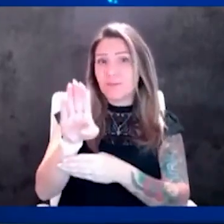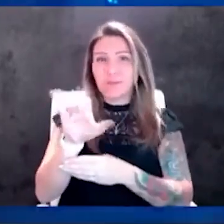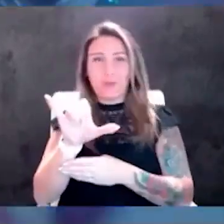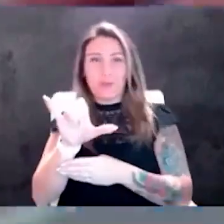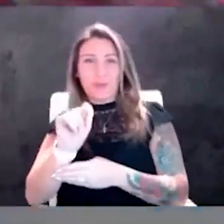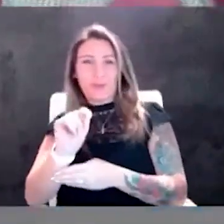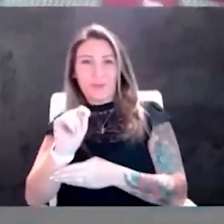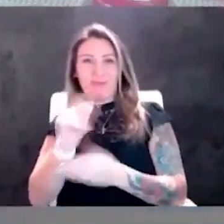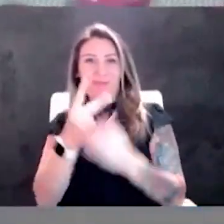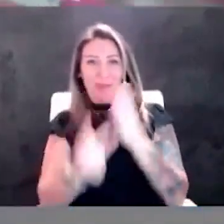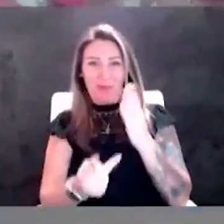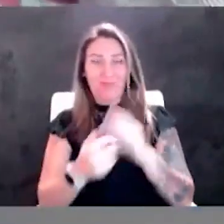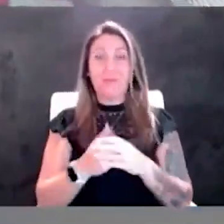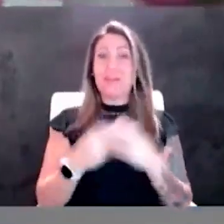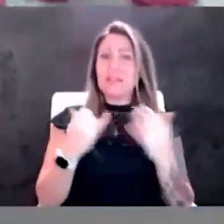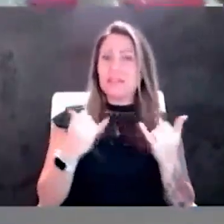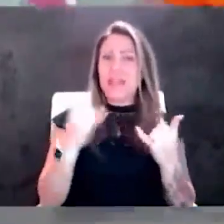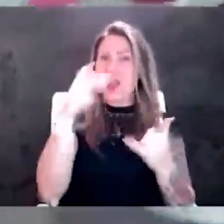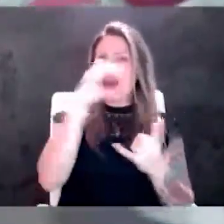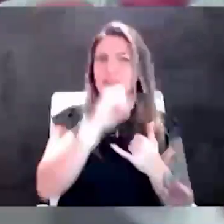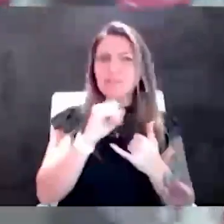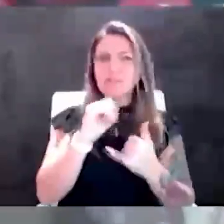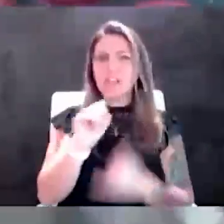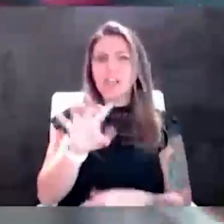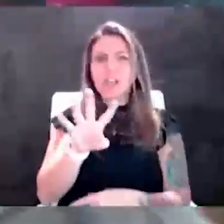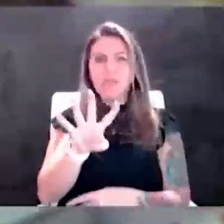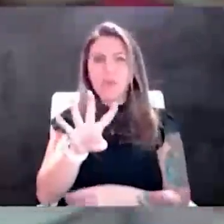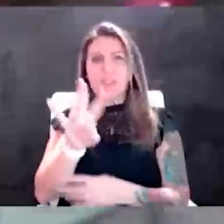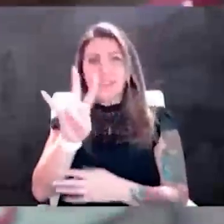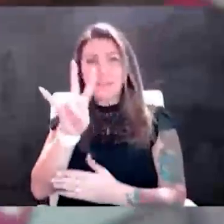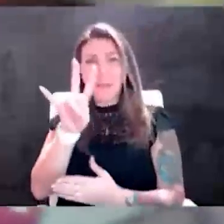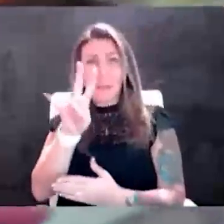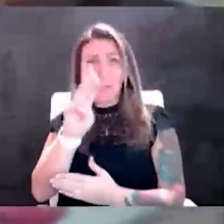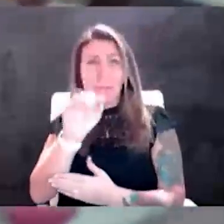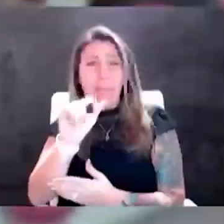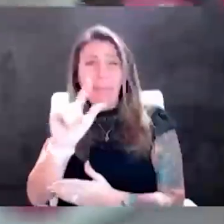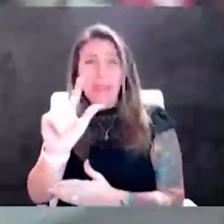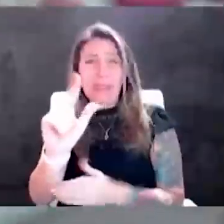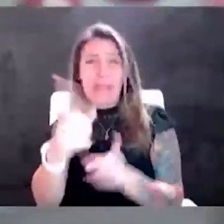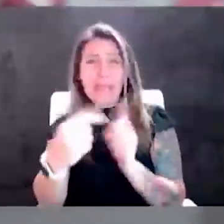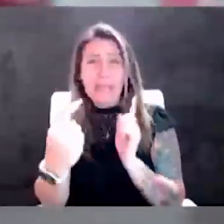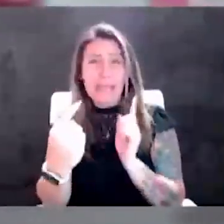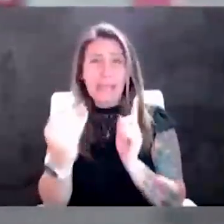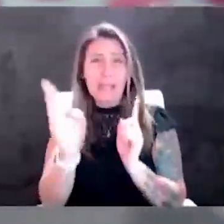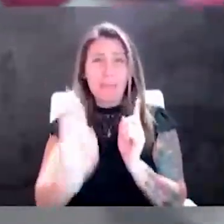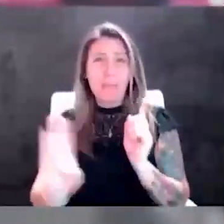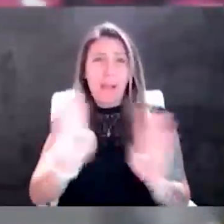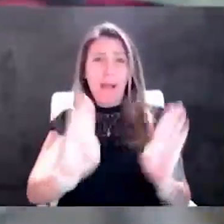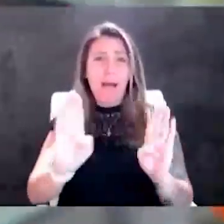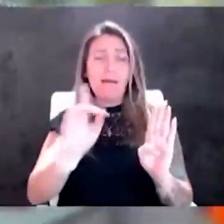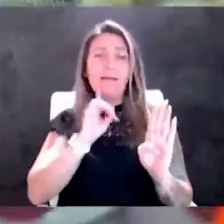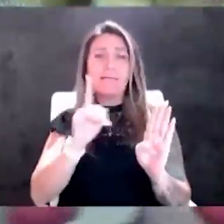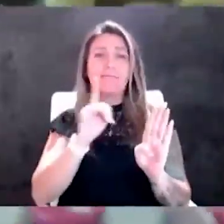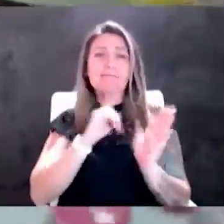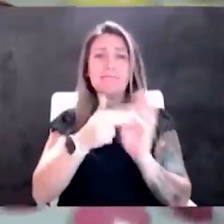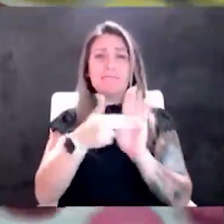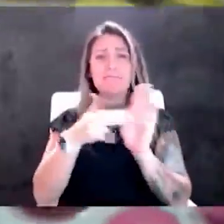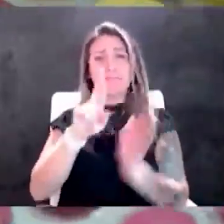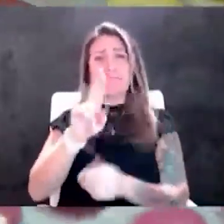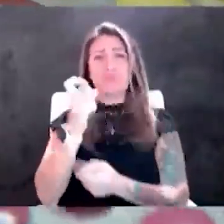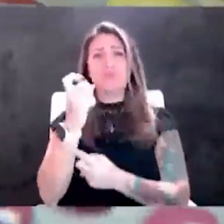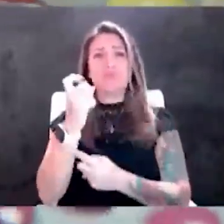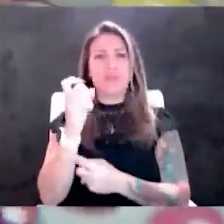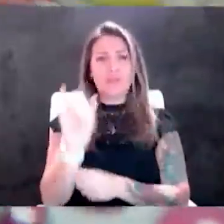Today, it's estimated 47 million antibiotic courses each year are prescribed for infections that don't